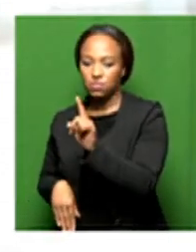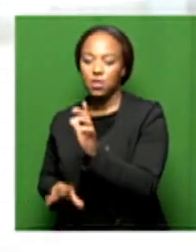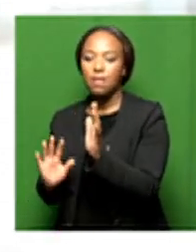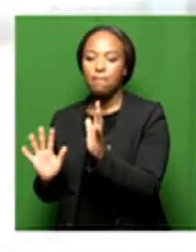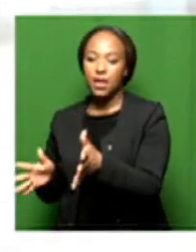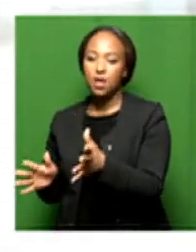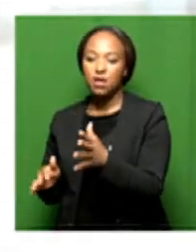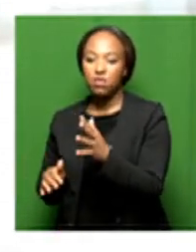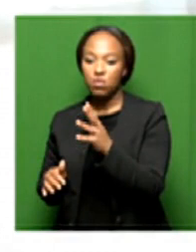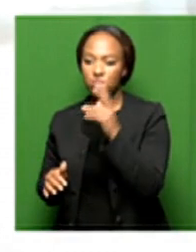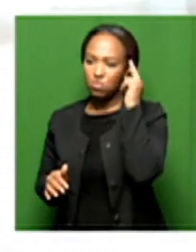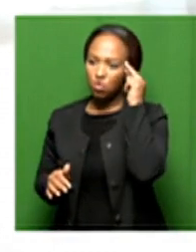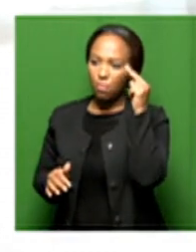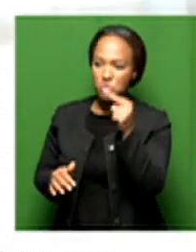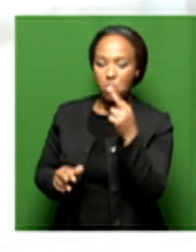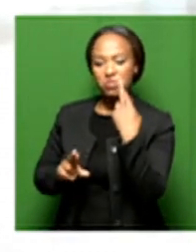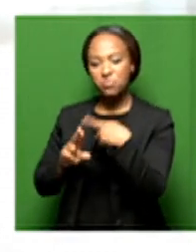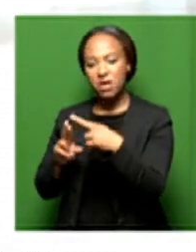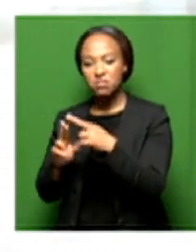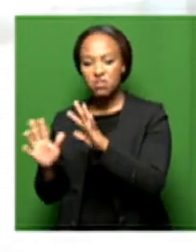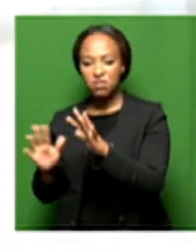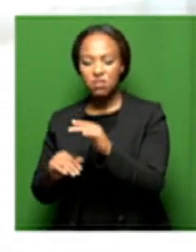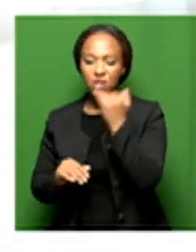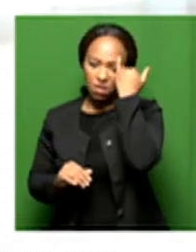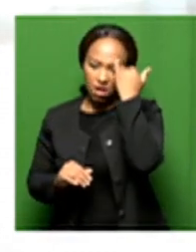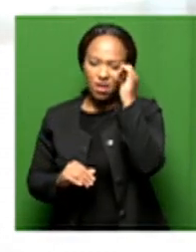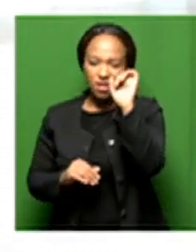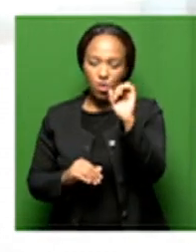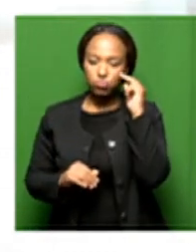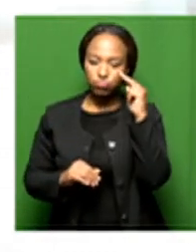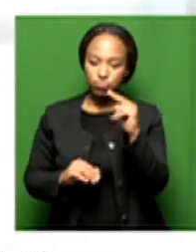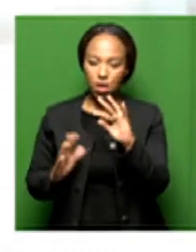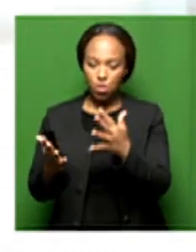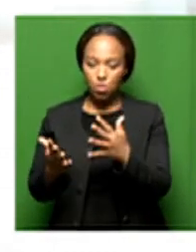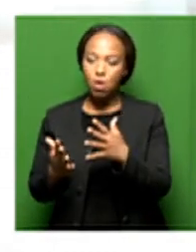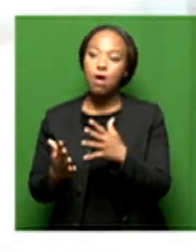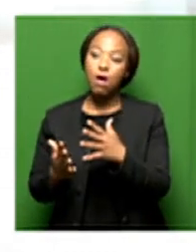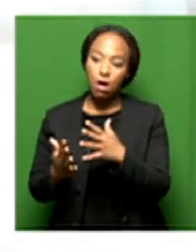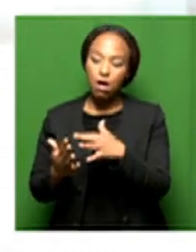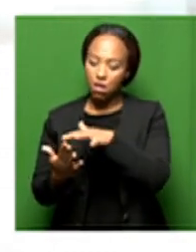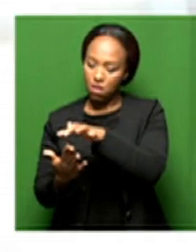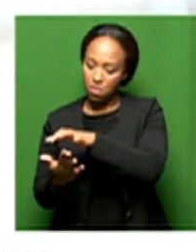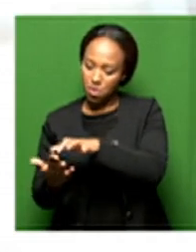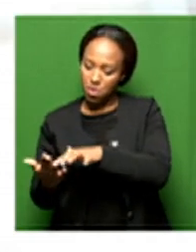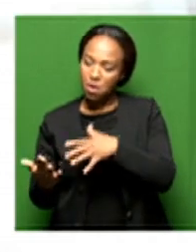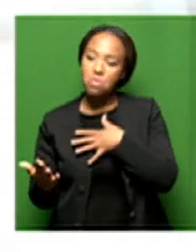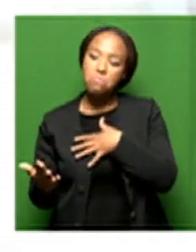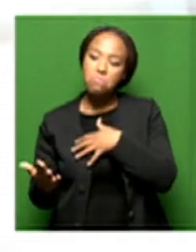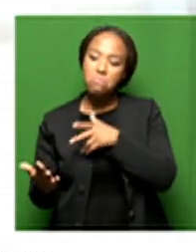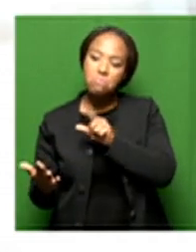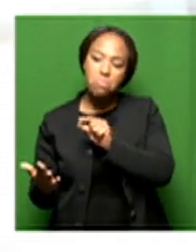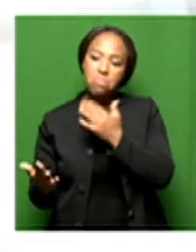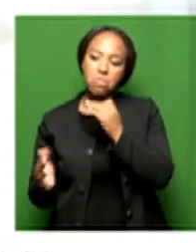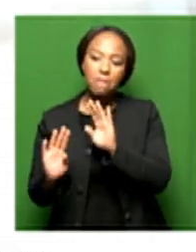your opinions about renting. And that gives you a lot of insights into the default behavior of